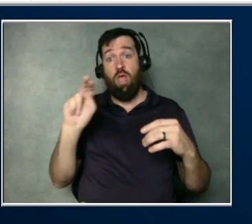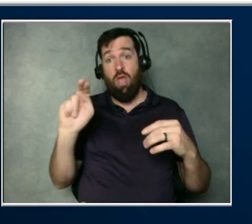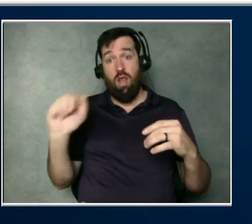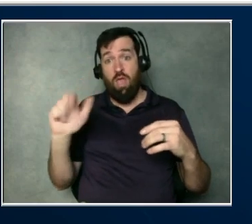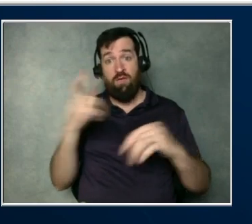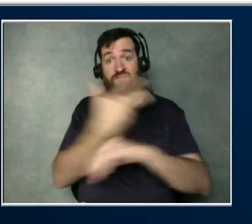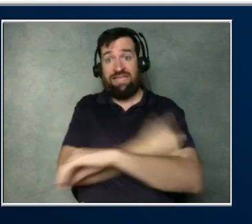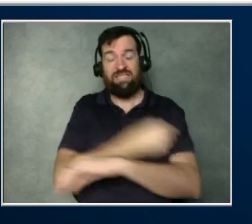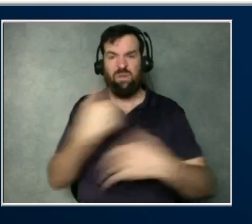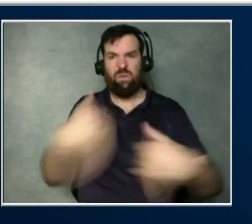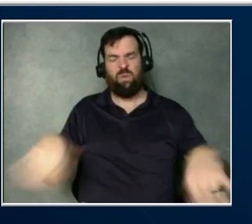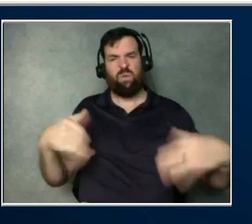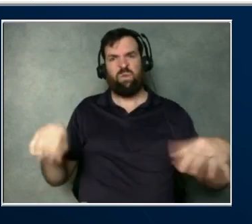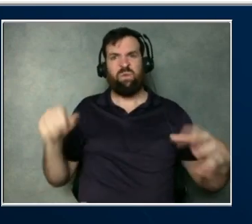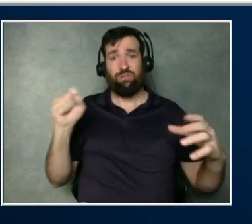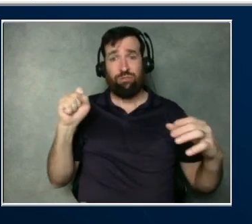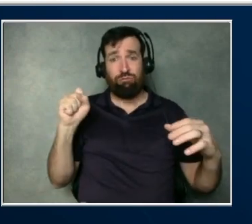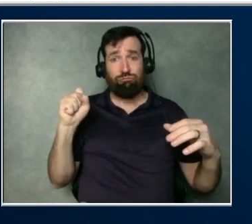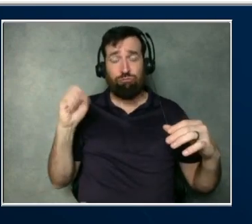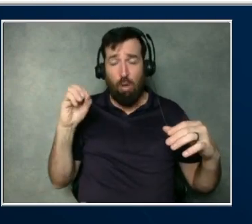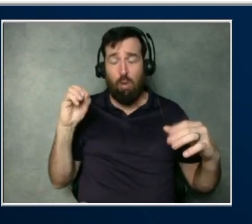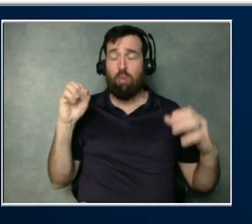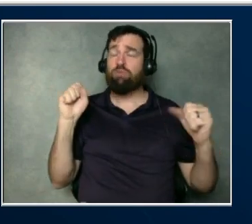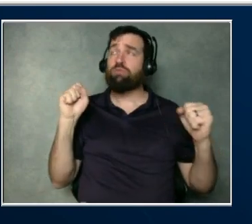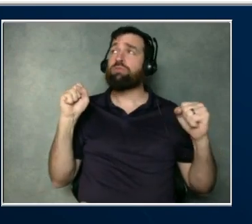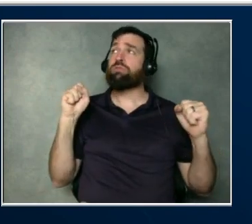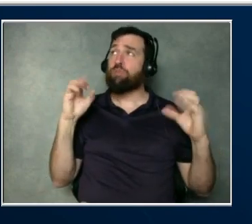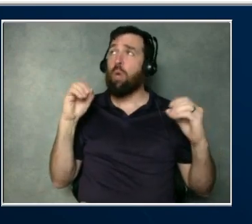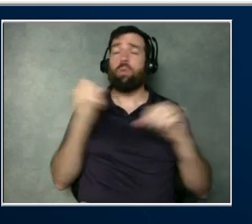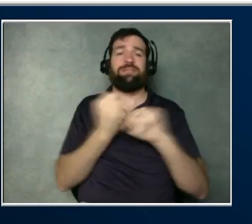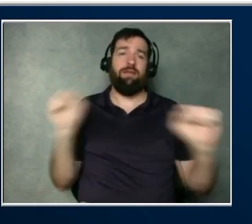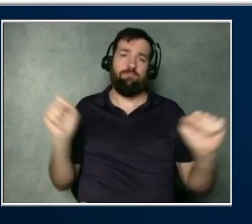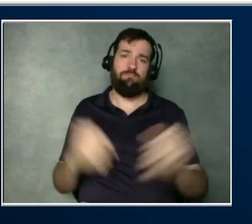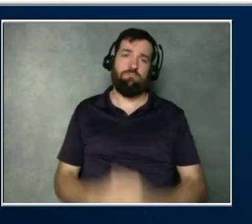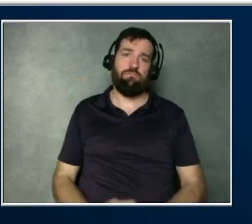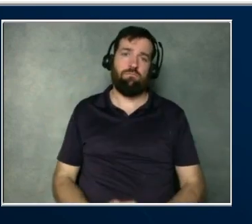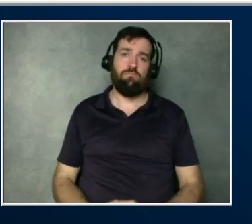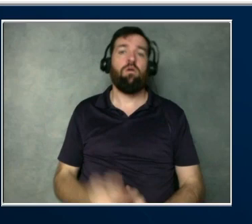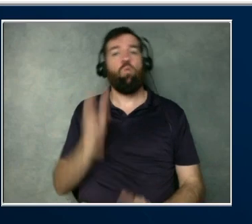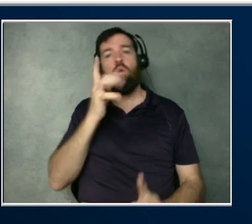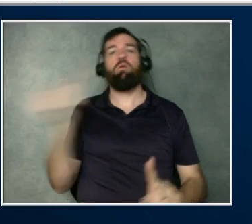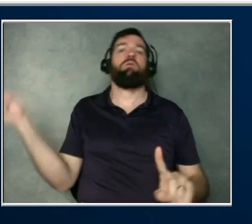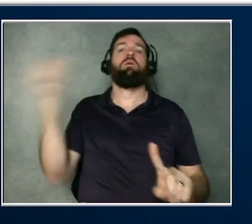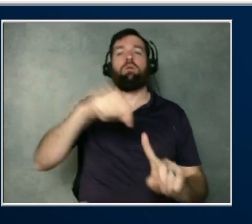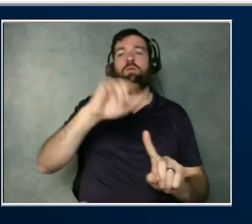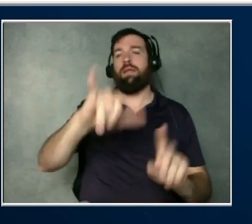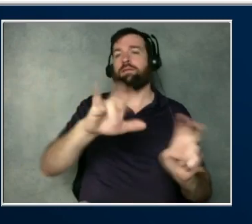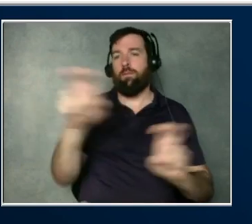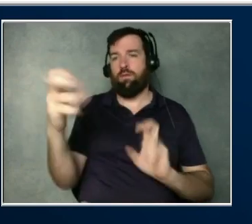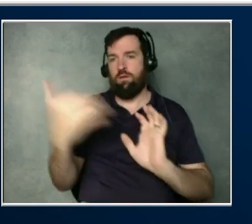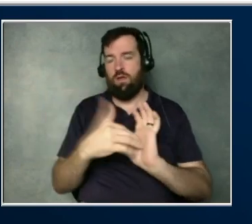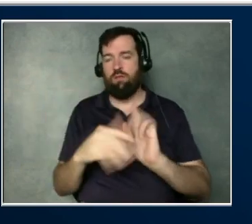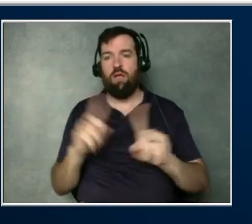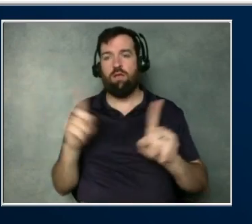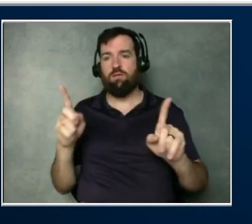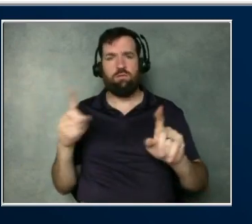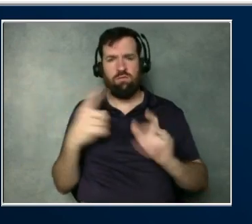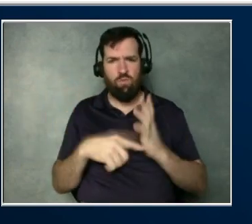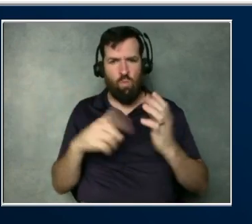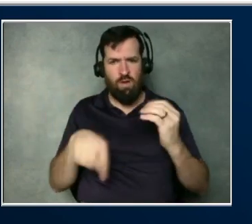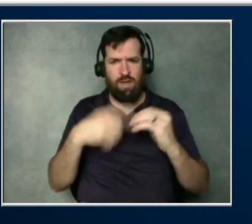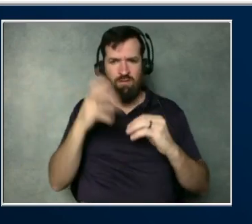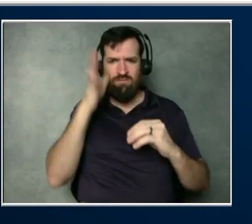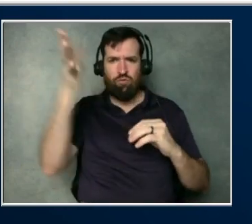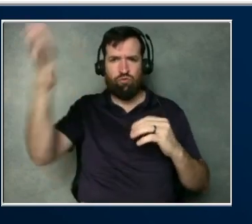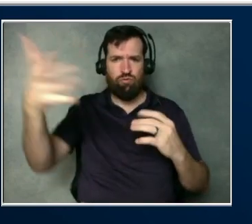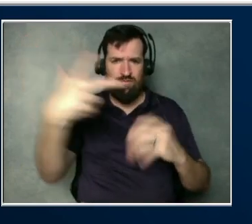are they so safe. Yeah. We're going to come back to that topic in a moment. But what about some of the future vaccines? How